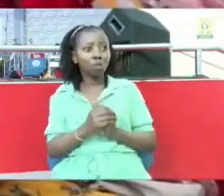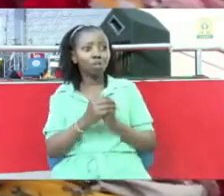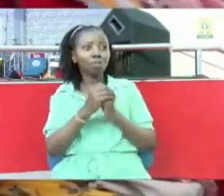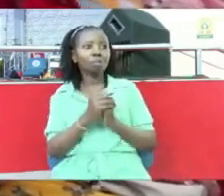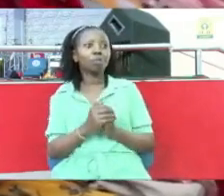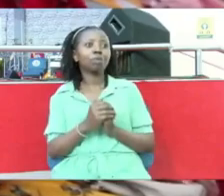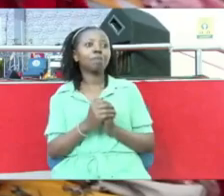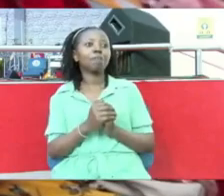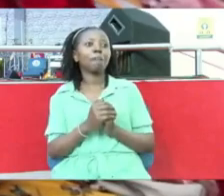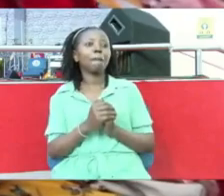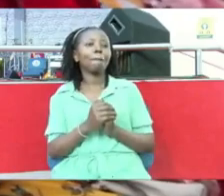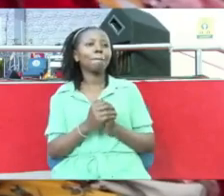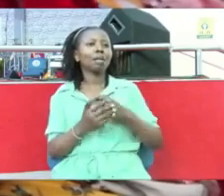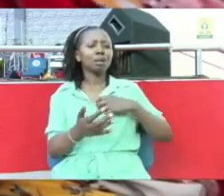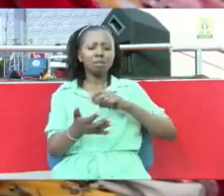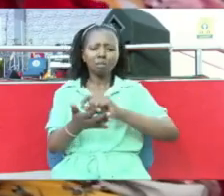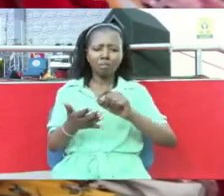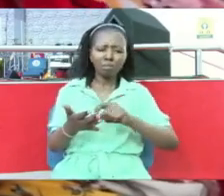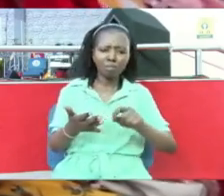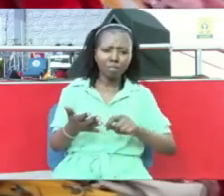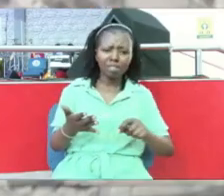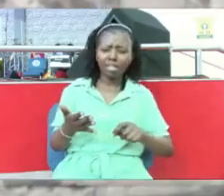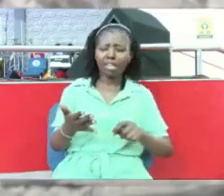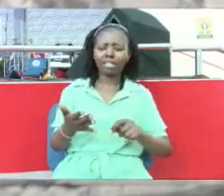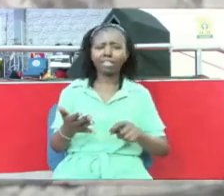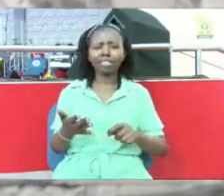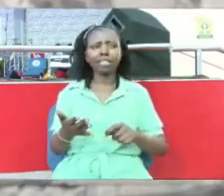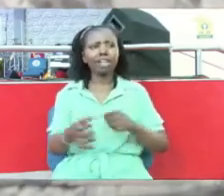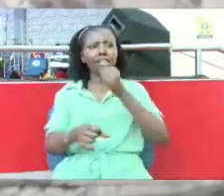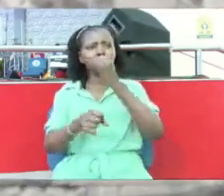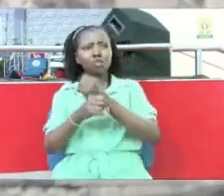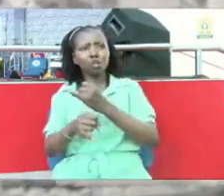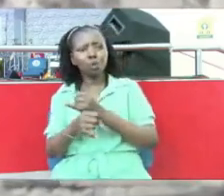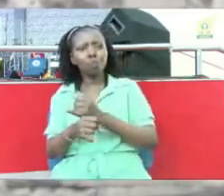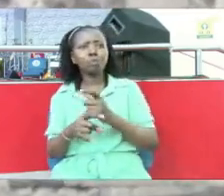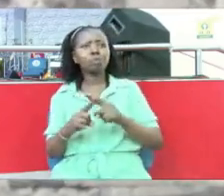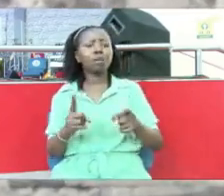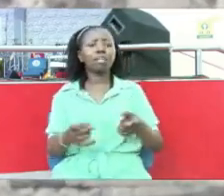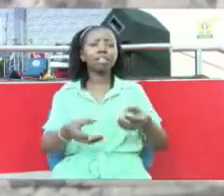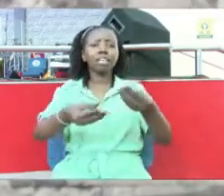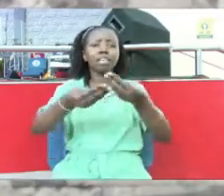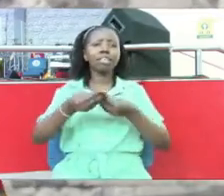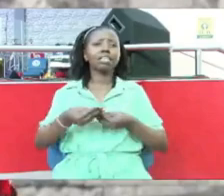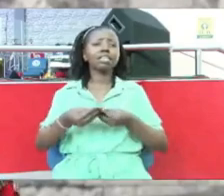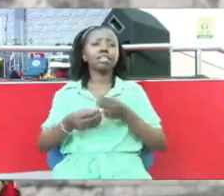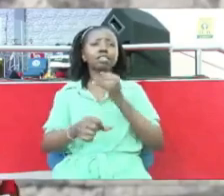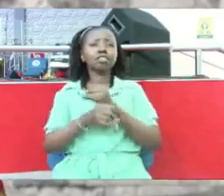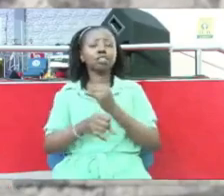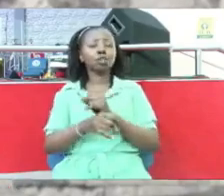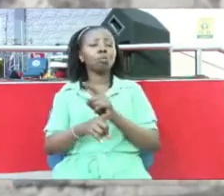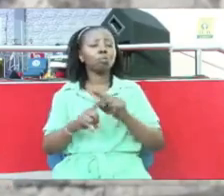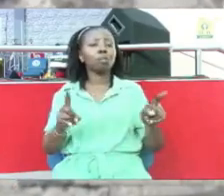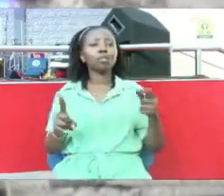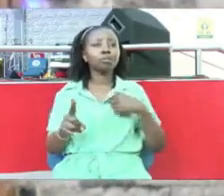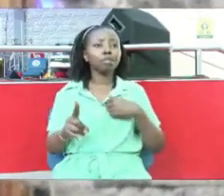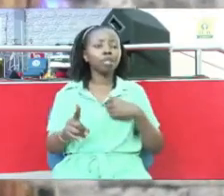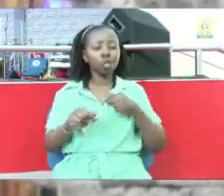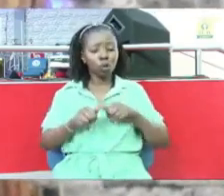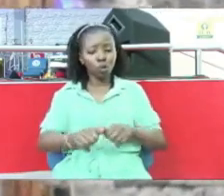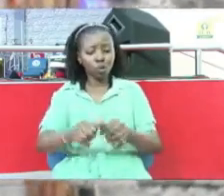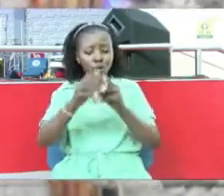I've written many applications for jobs and I've not yet gotten a response, but I'm worshiping.